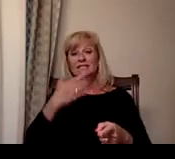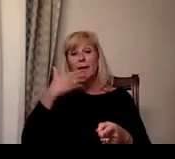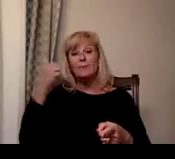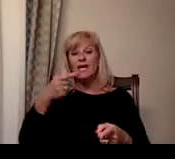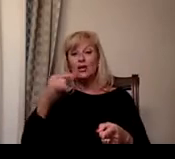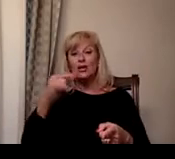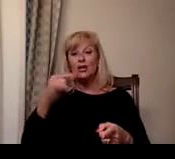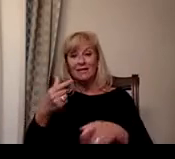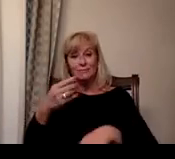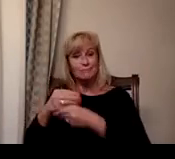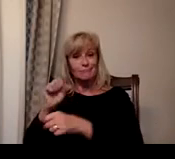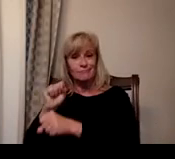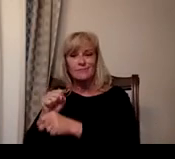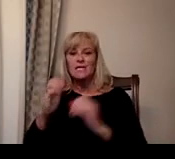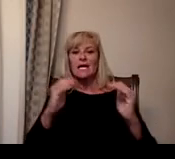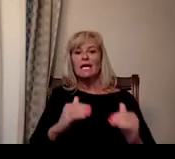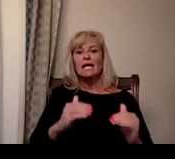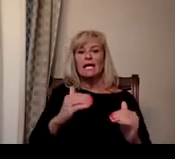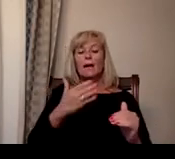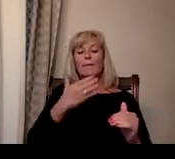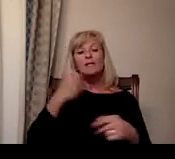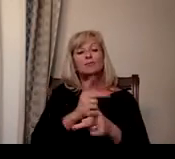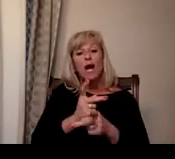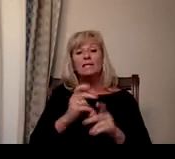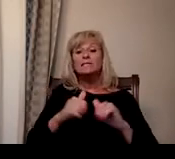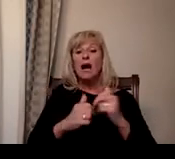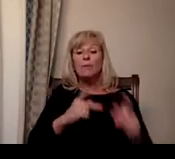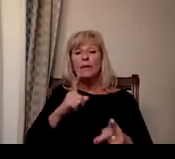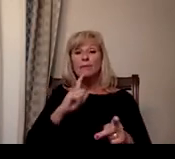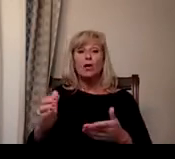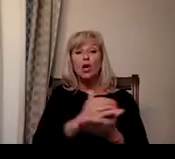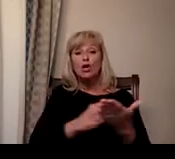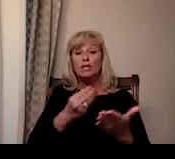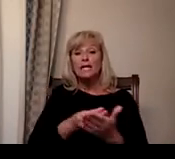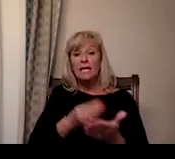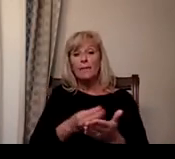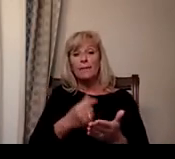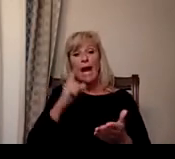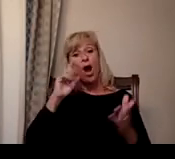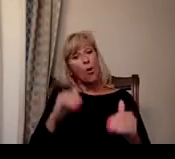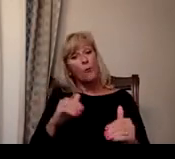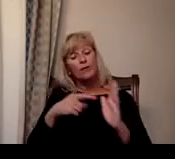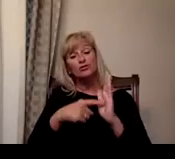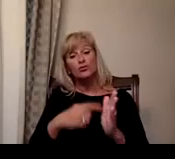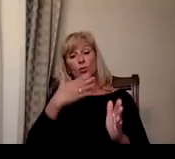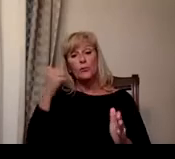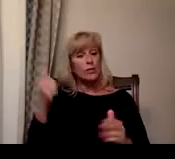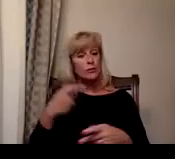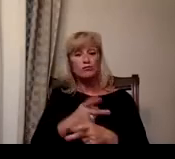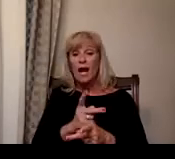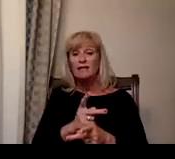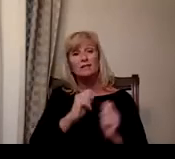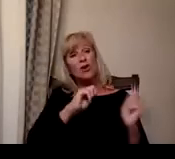is changing with the types of things people are doing to earn incomes. I hope I've showed you the better products that we have, that everyone needs